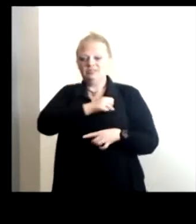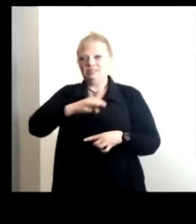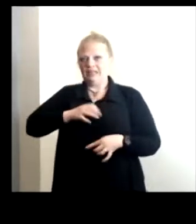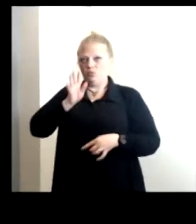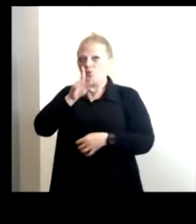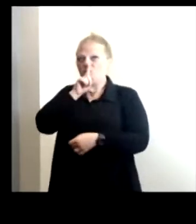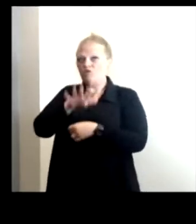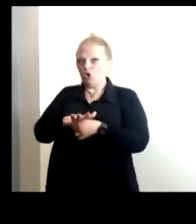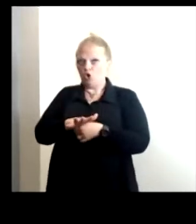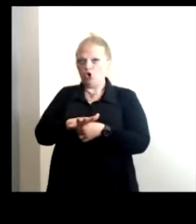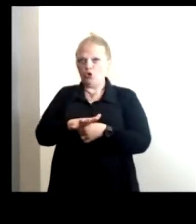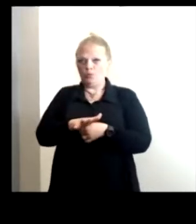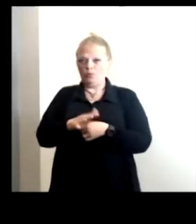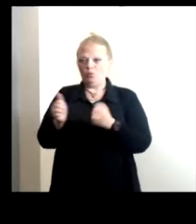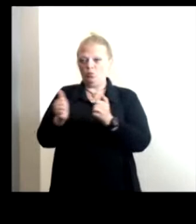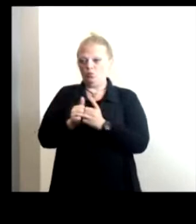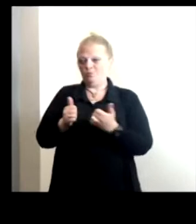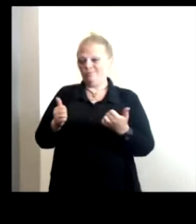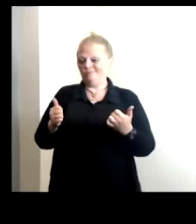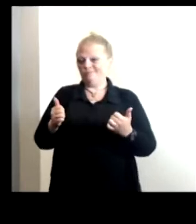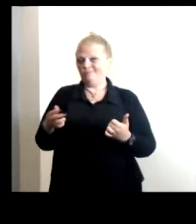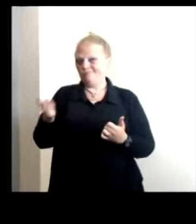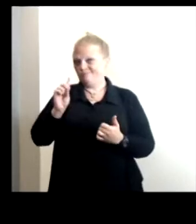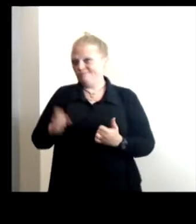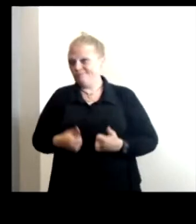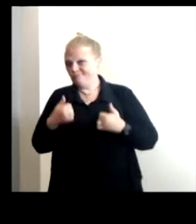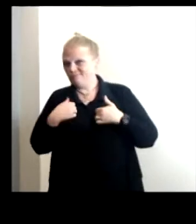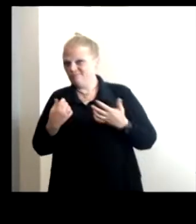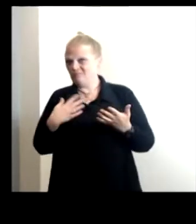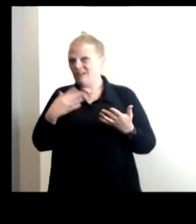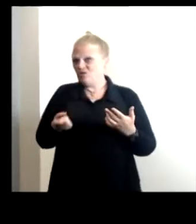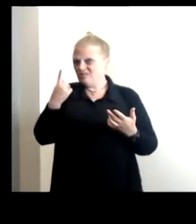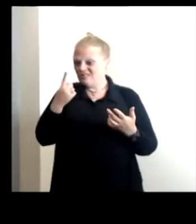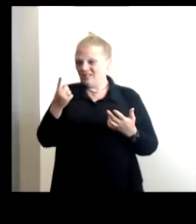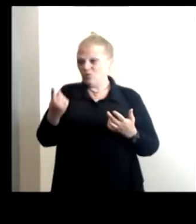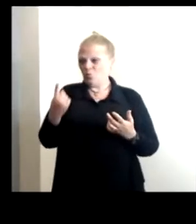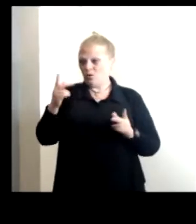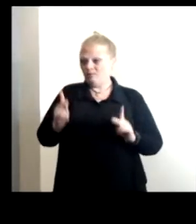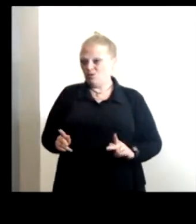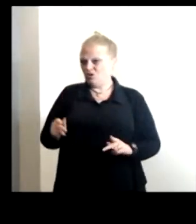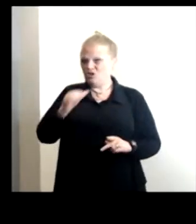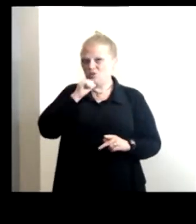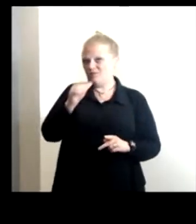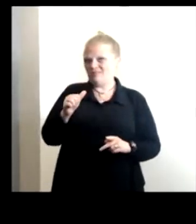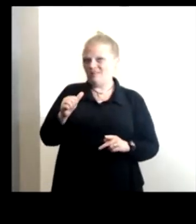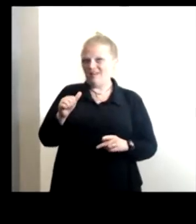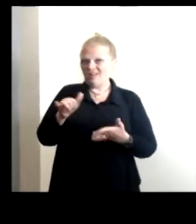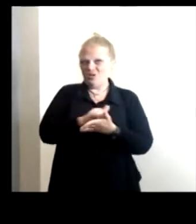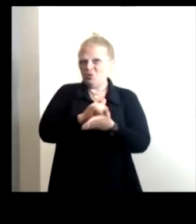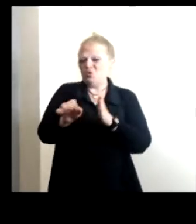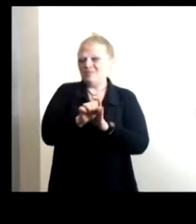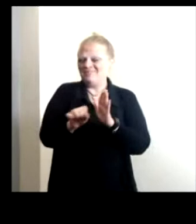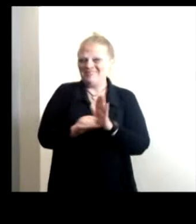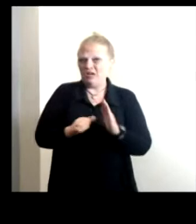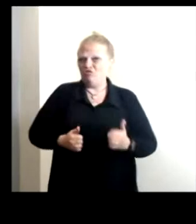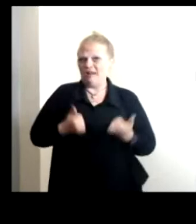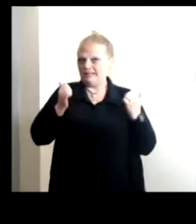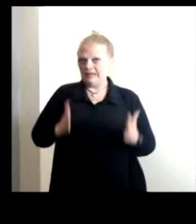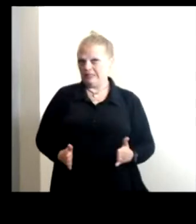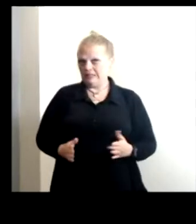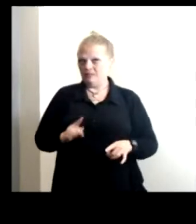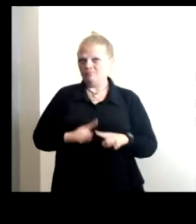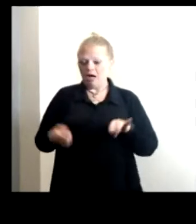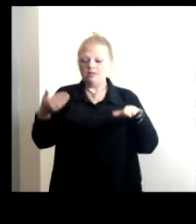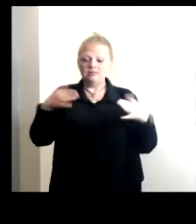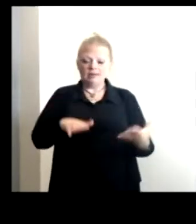confirming with the residency. My understanding is one of those individuals was not even a New York State resident, but